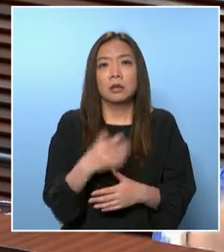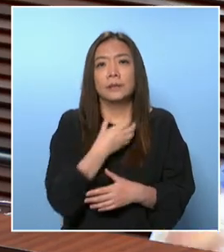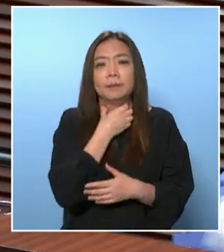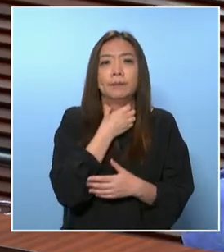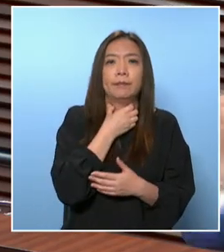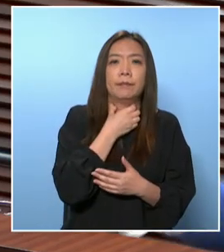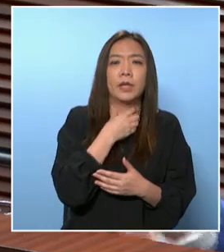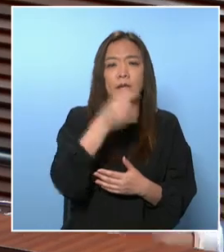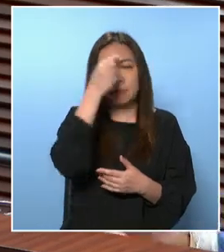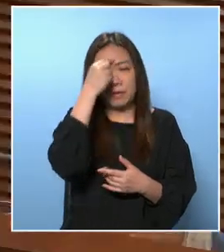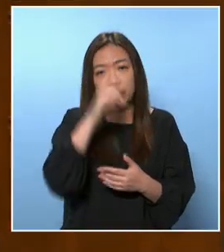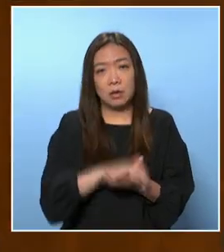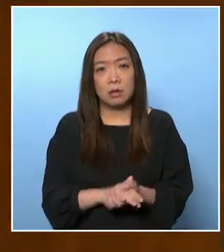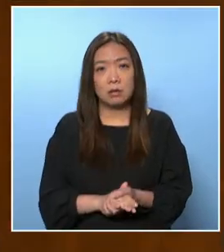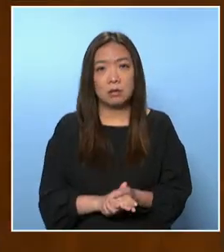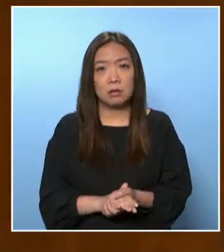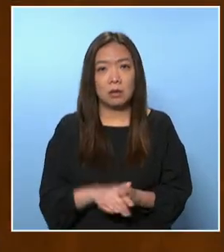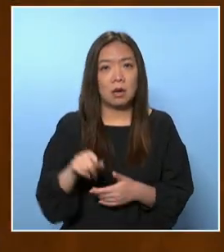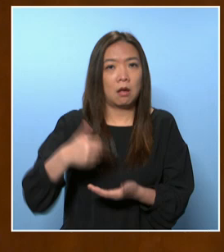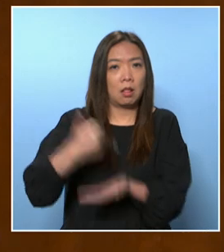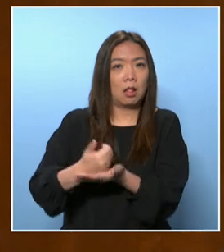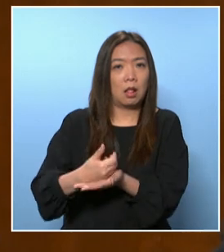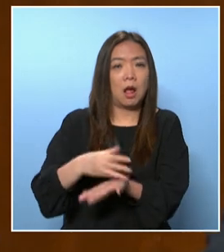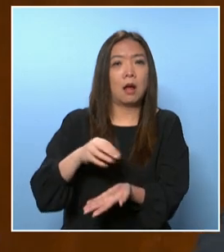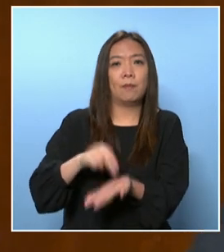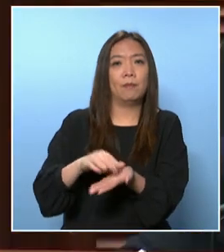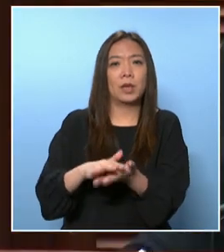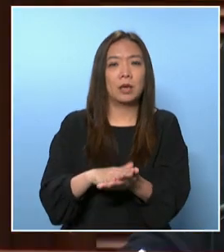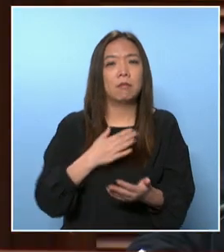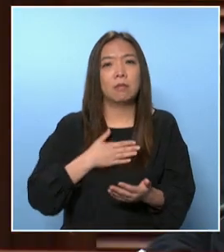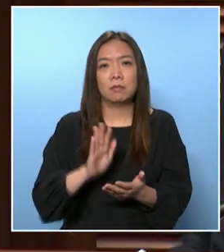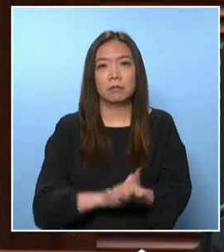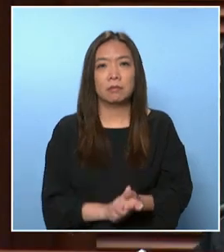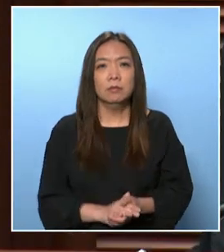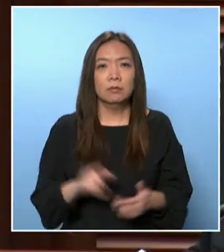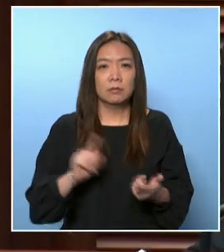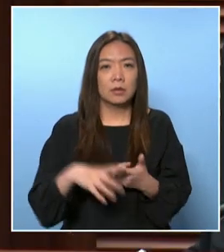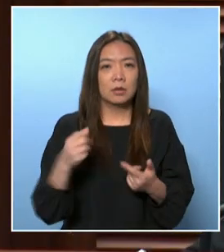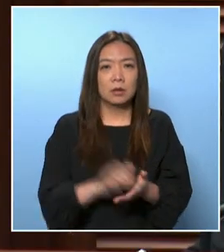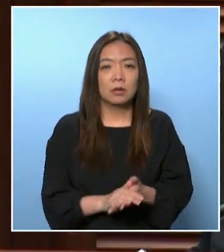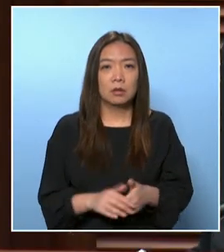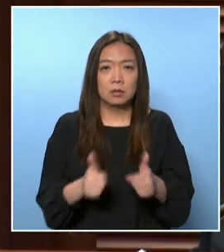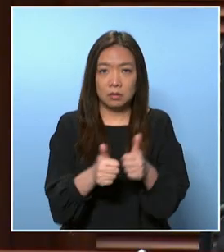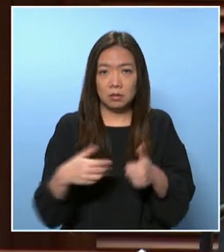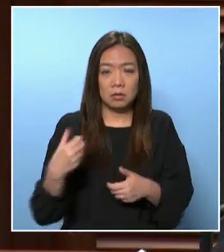when I put this question, you will be really overwhelmed. Well, she may not be here. She wouldn't be worried.